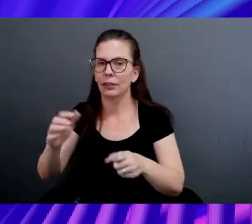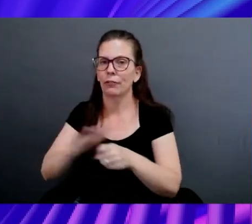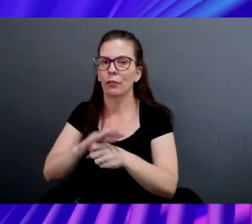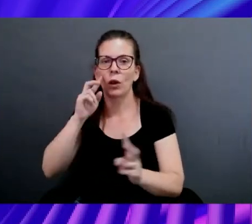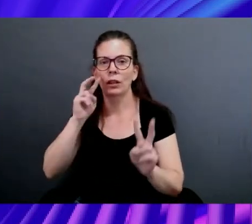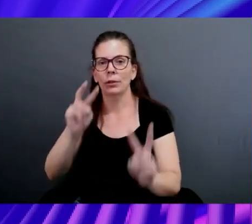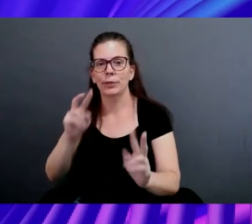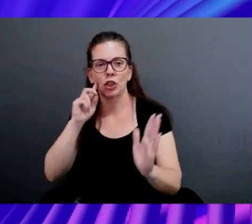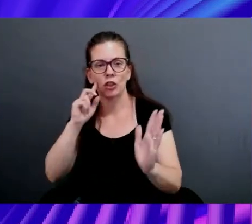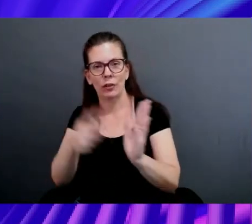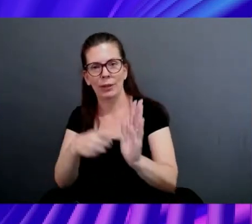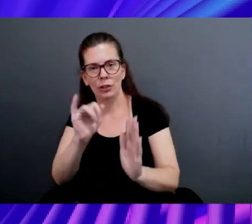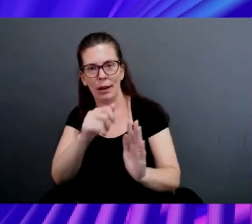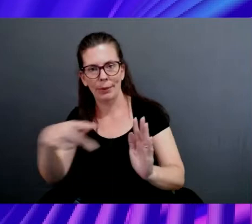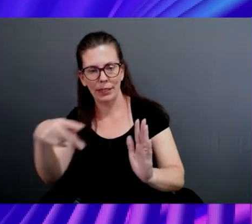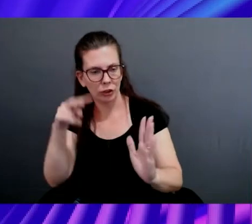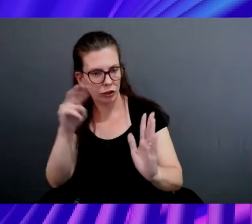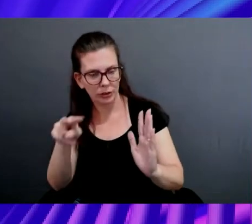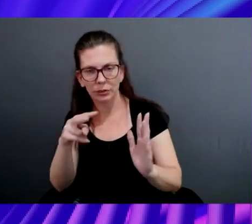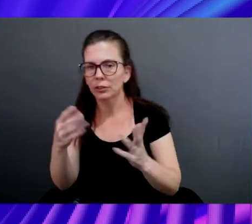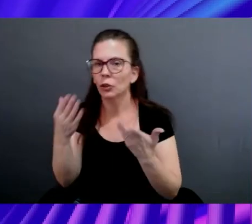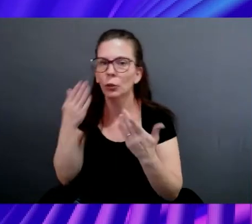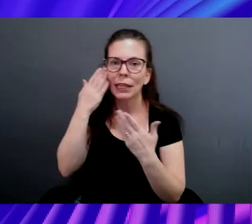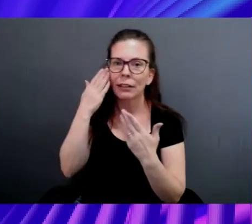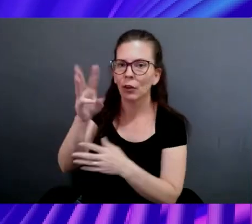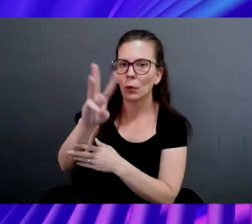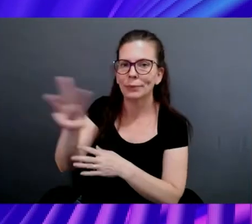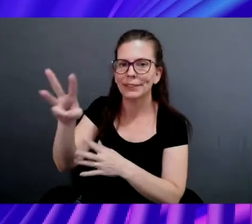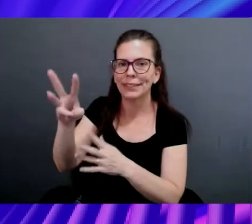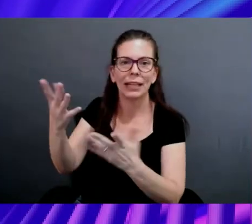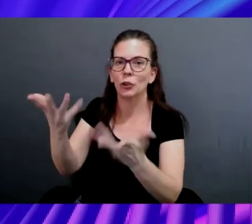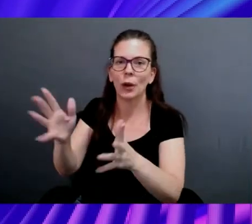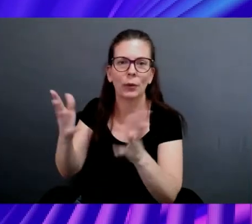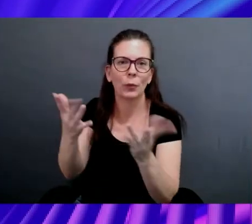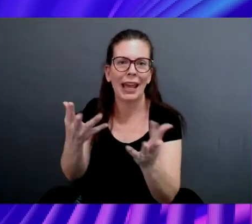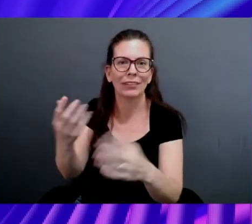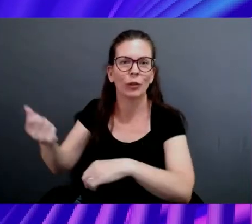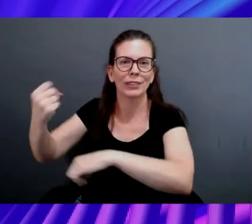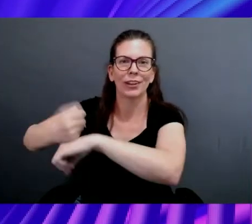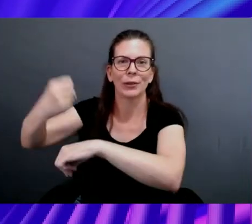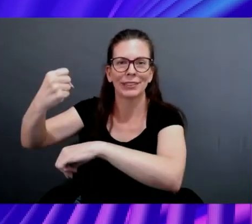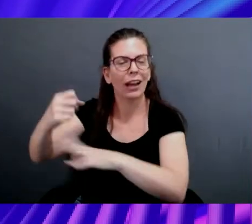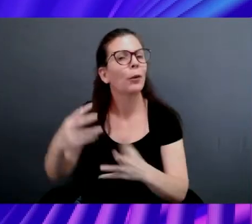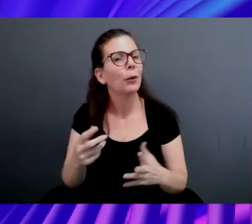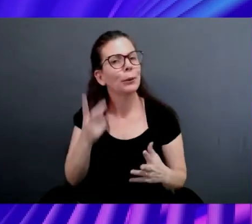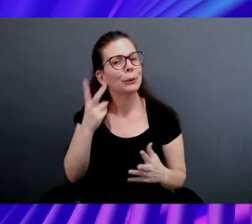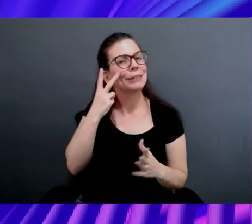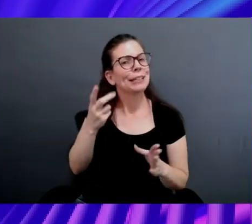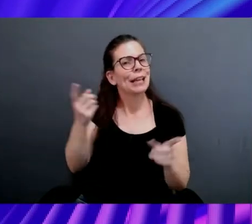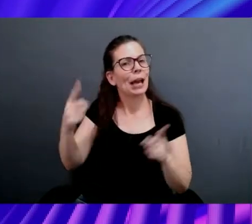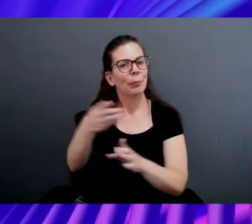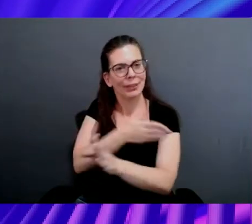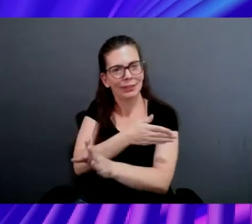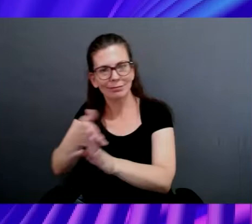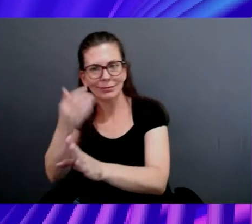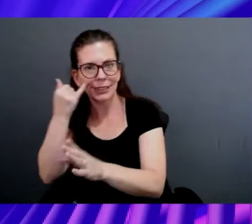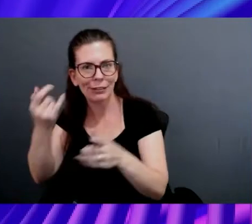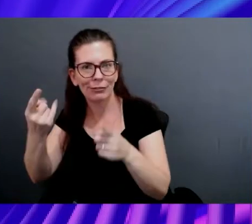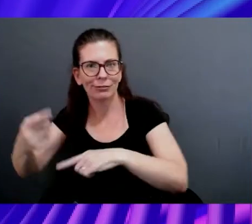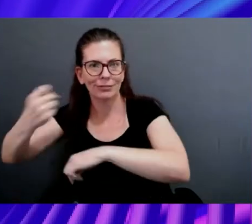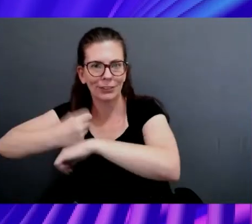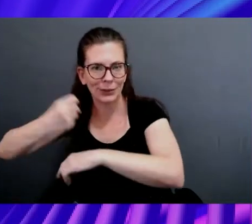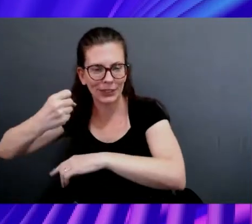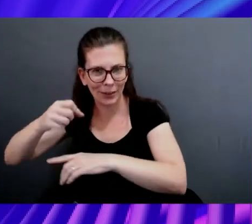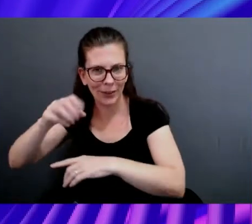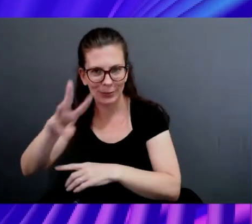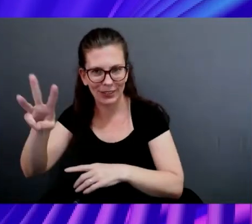portfolio, right? You don't want your website is going down. Yeah. You wanted to make sure that you see what is happening, right? Yeah. So that is where it comes, right?